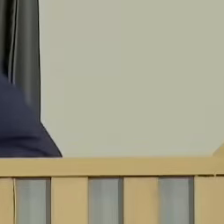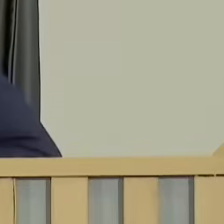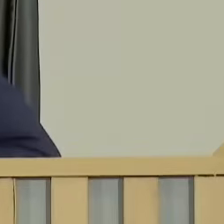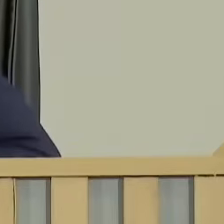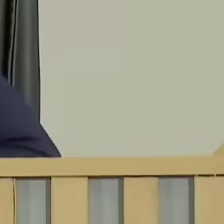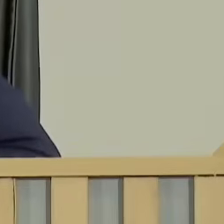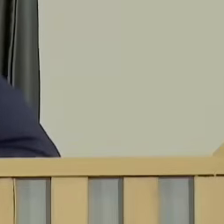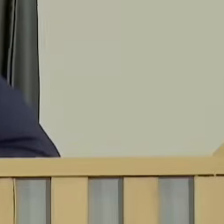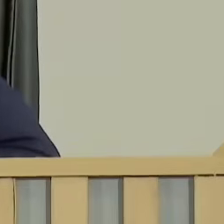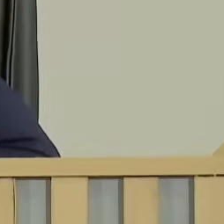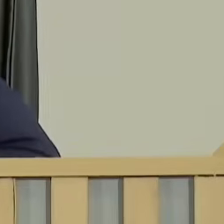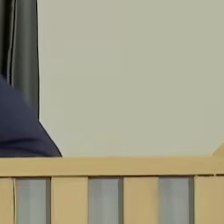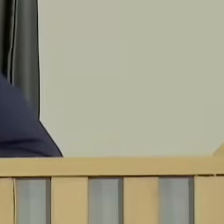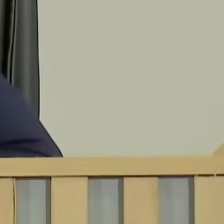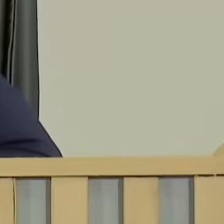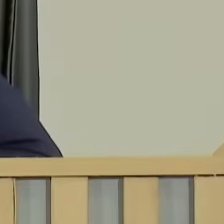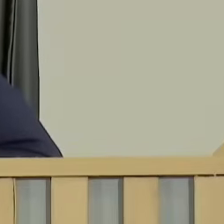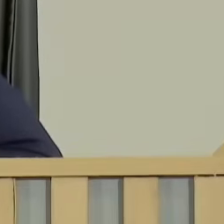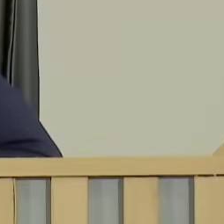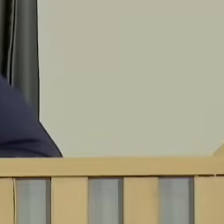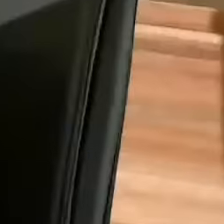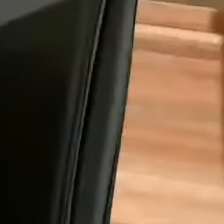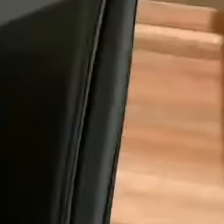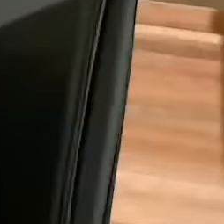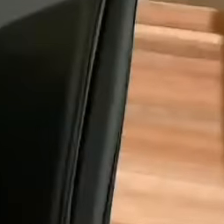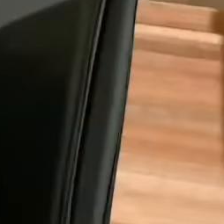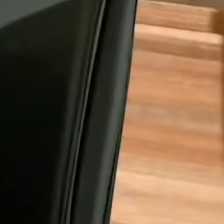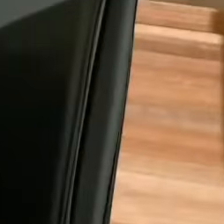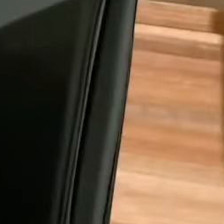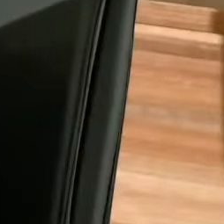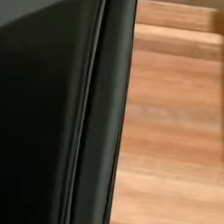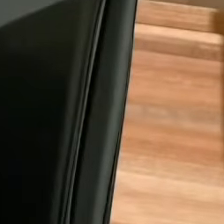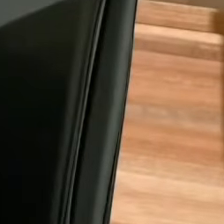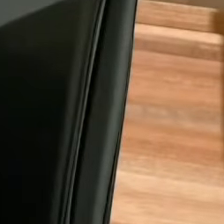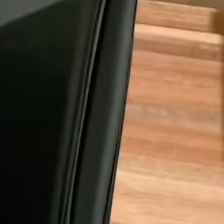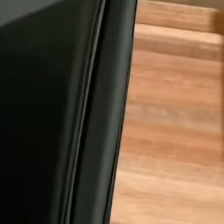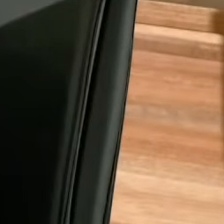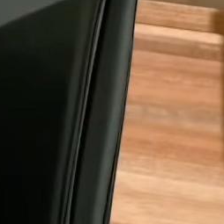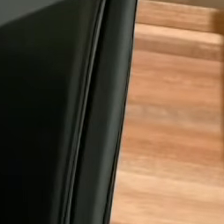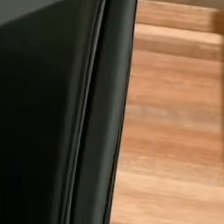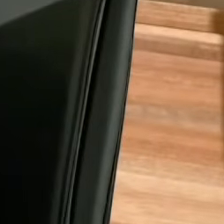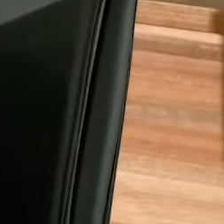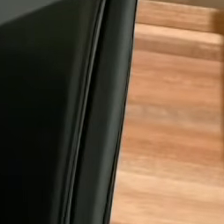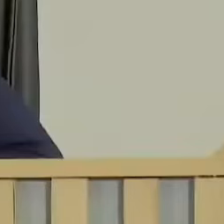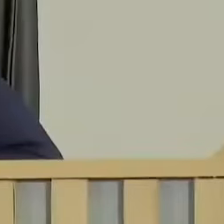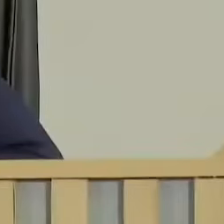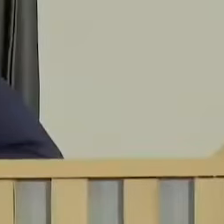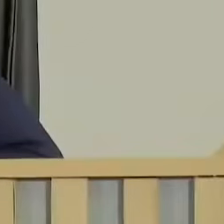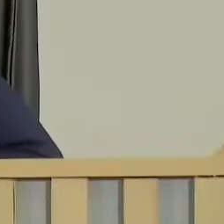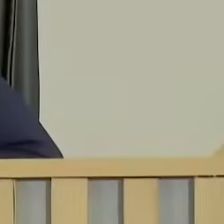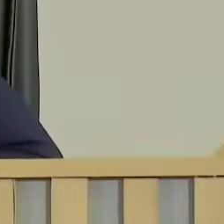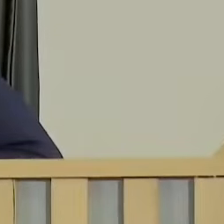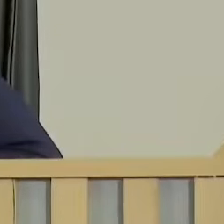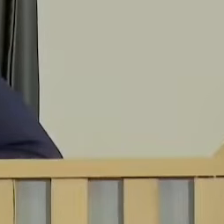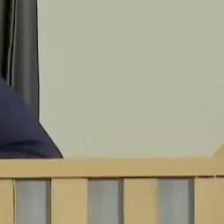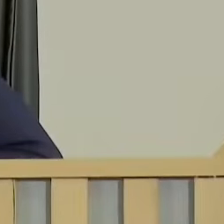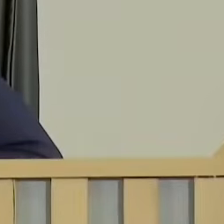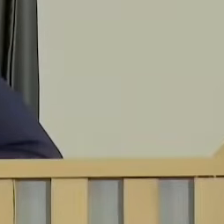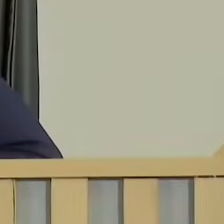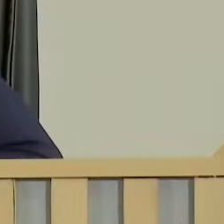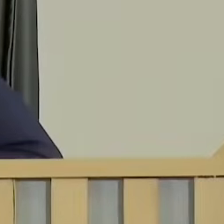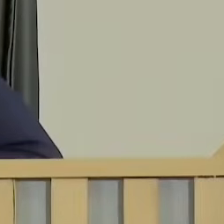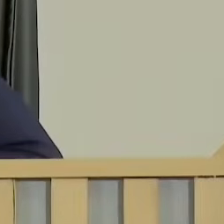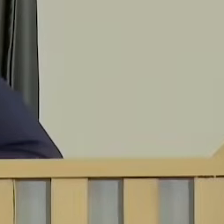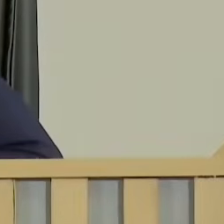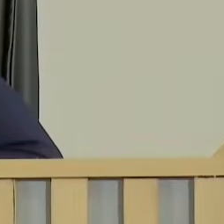a team of cash in transit, I would have to understand as a National Commissioner as to what are the reasons why you get